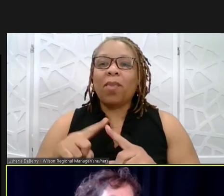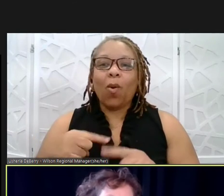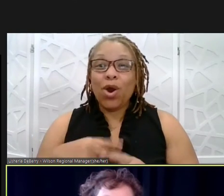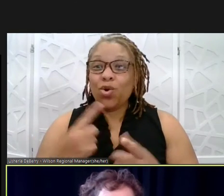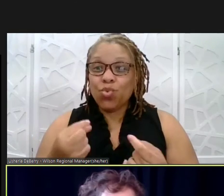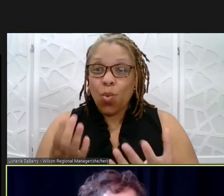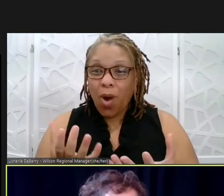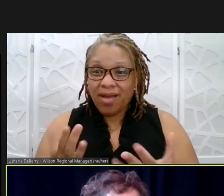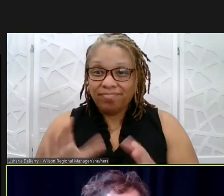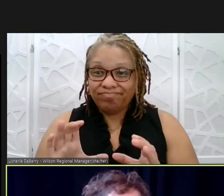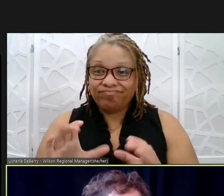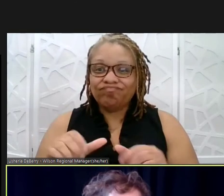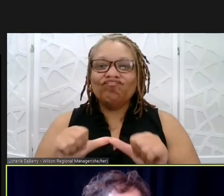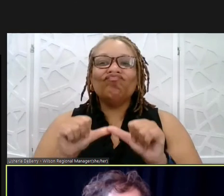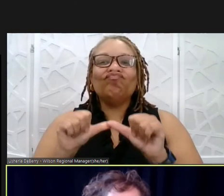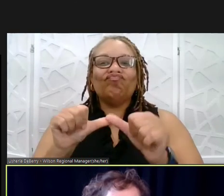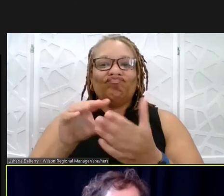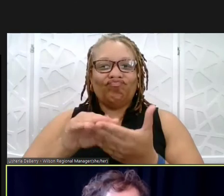And